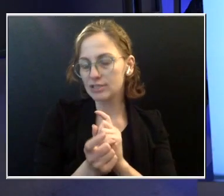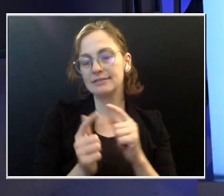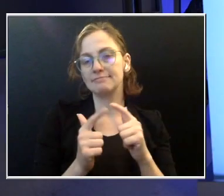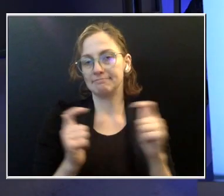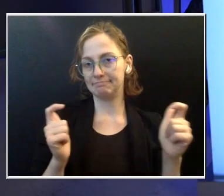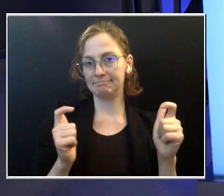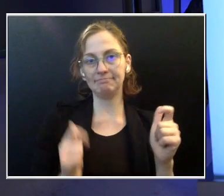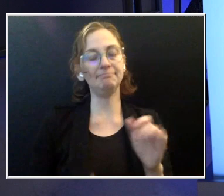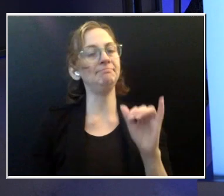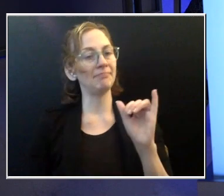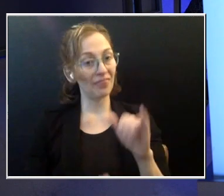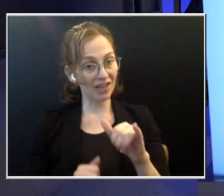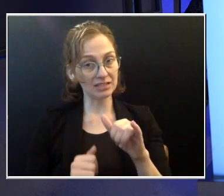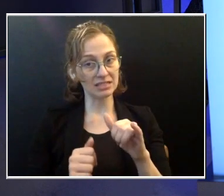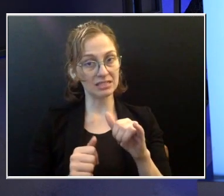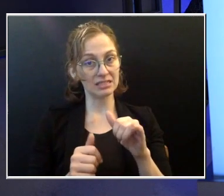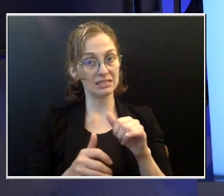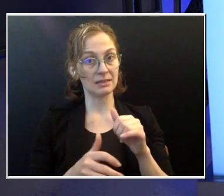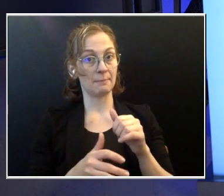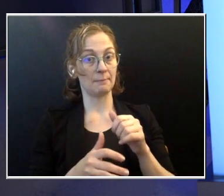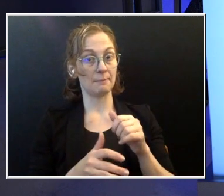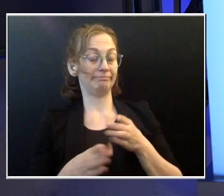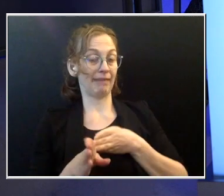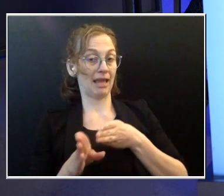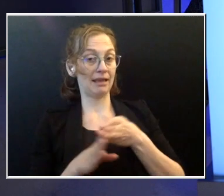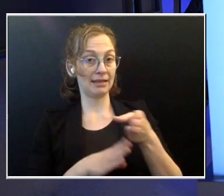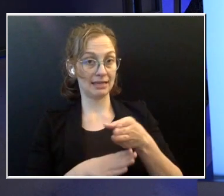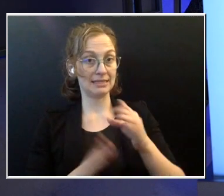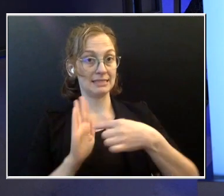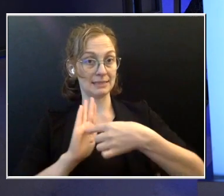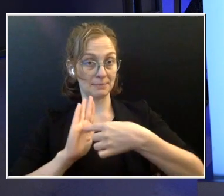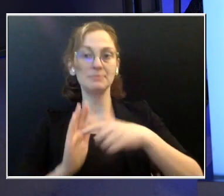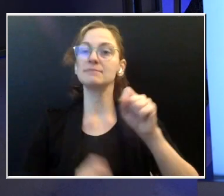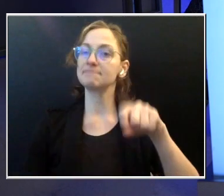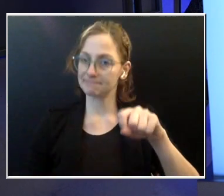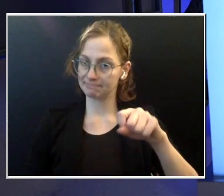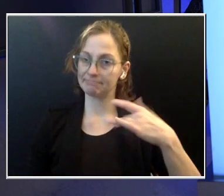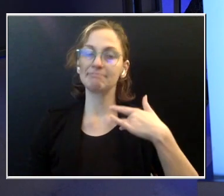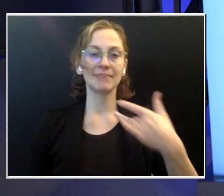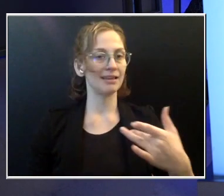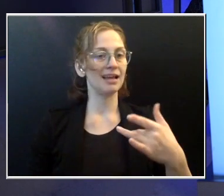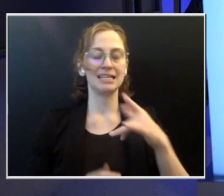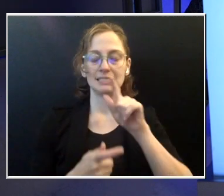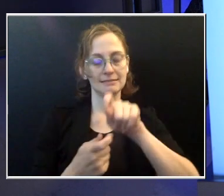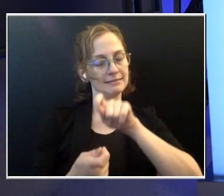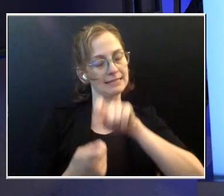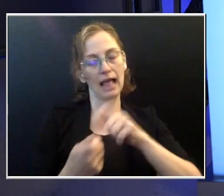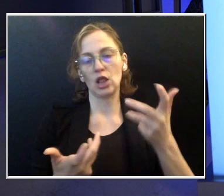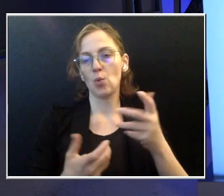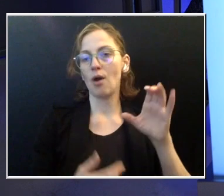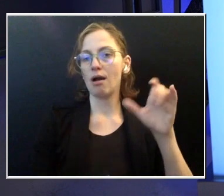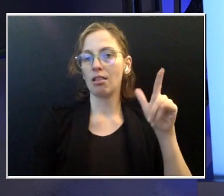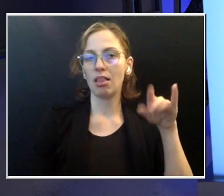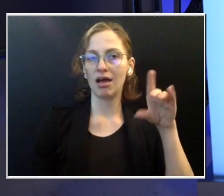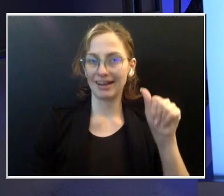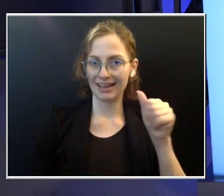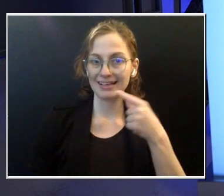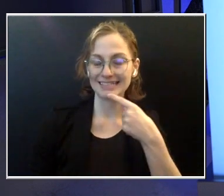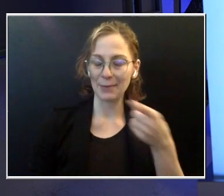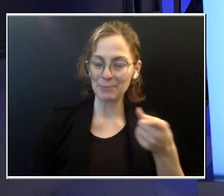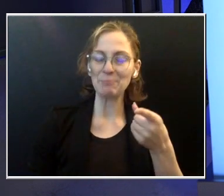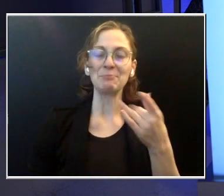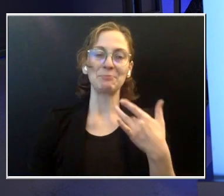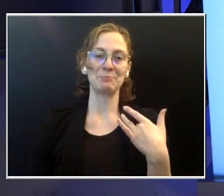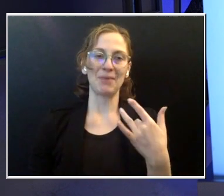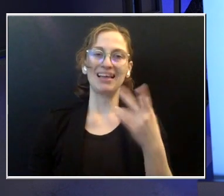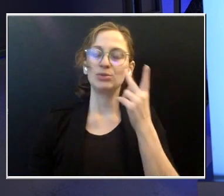symptom somebody might see? Typically, it's exactly what Claudia described. It's a purplish, reddish discoloration of the skin. Sometimes there's a mass, but more often